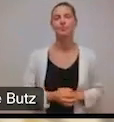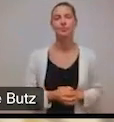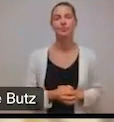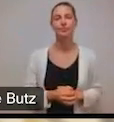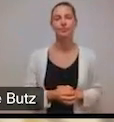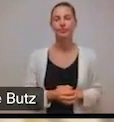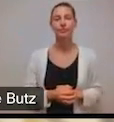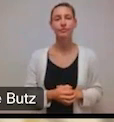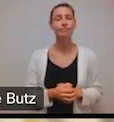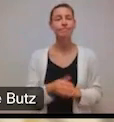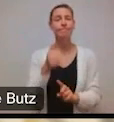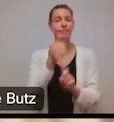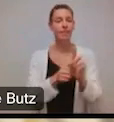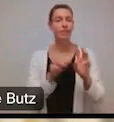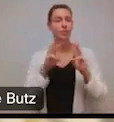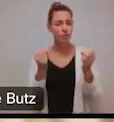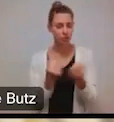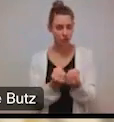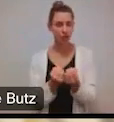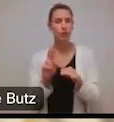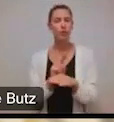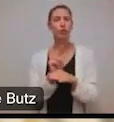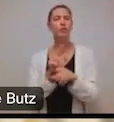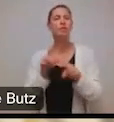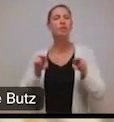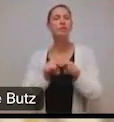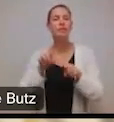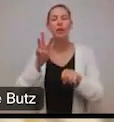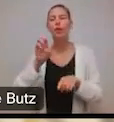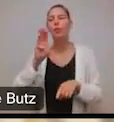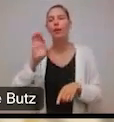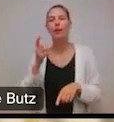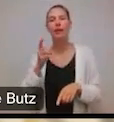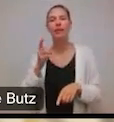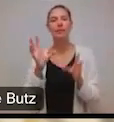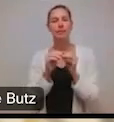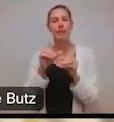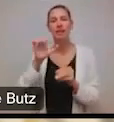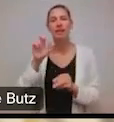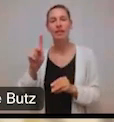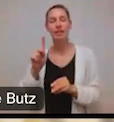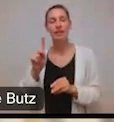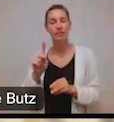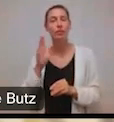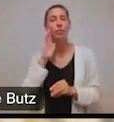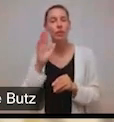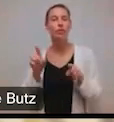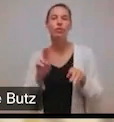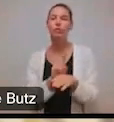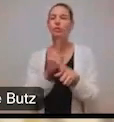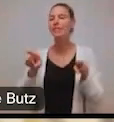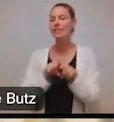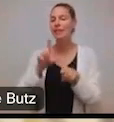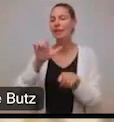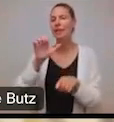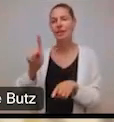Every single workshop has the same WebEx meeting link. So if you got yourself here today, it's the same link next week. You